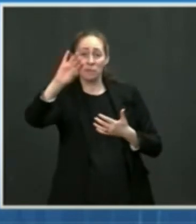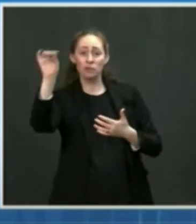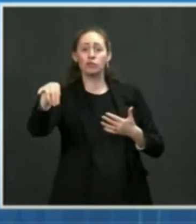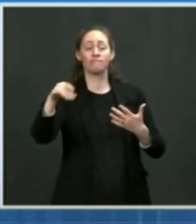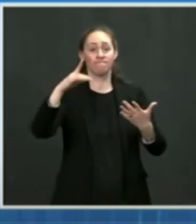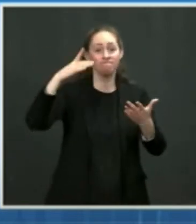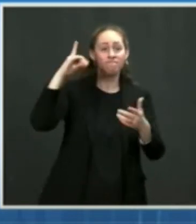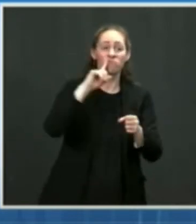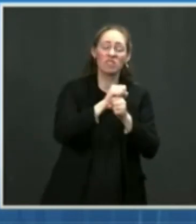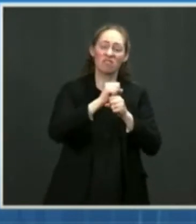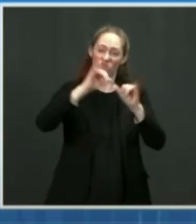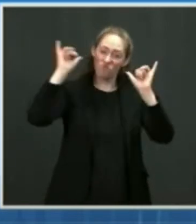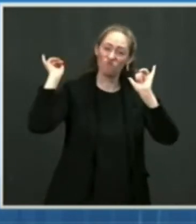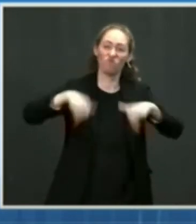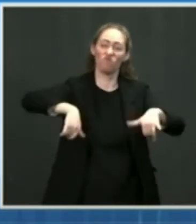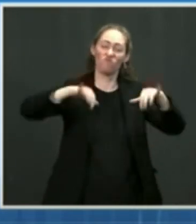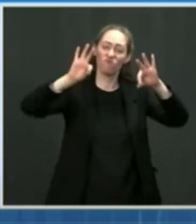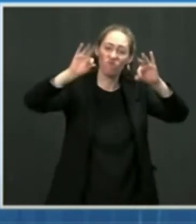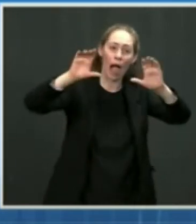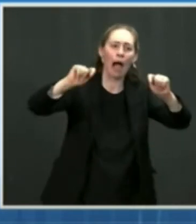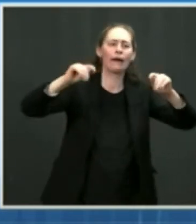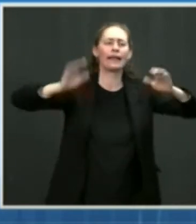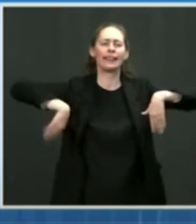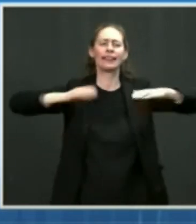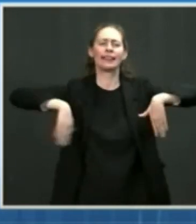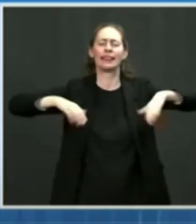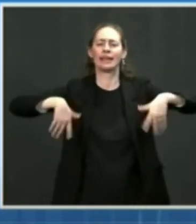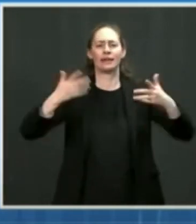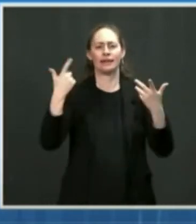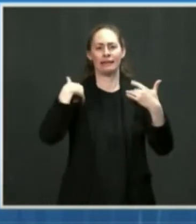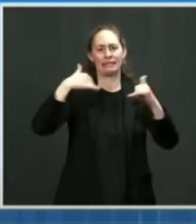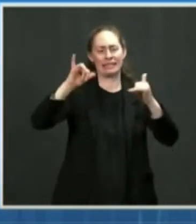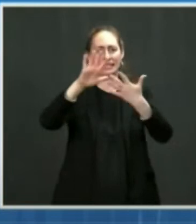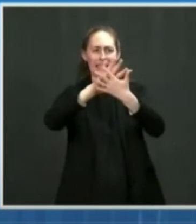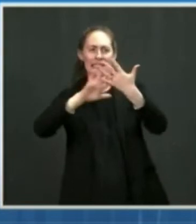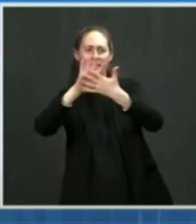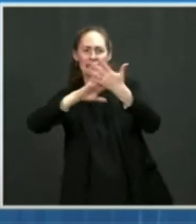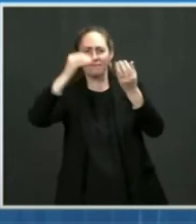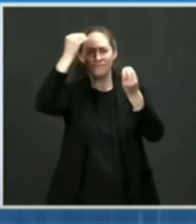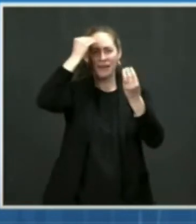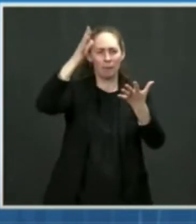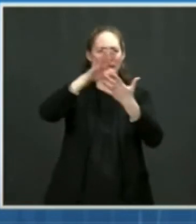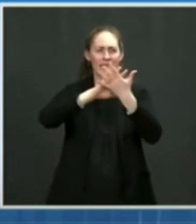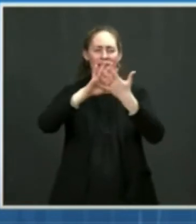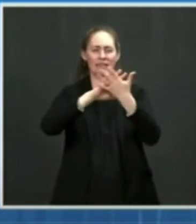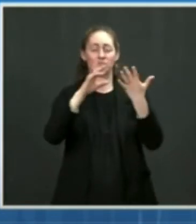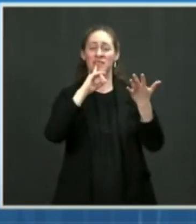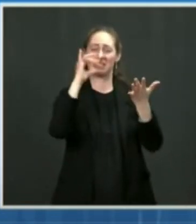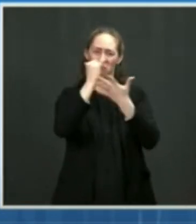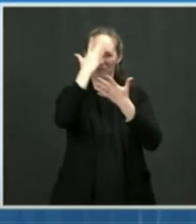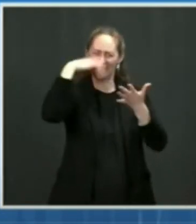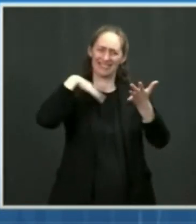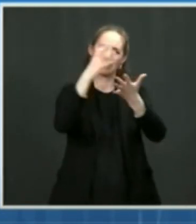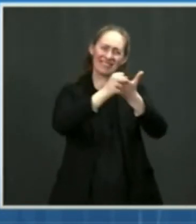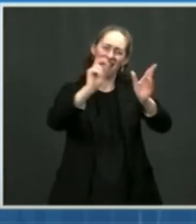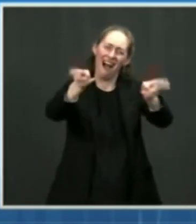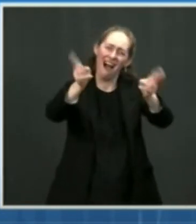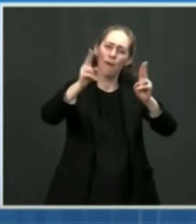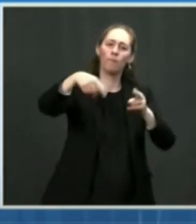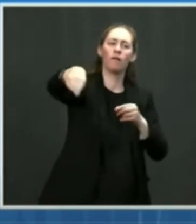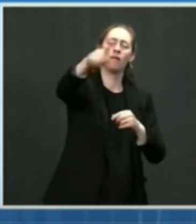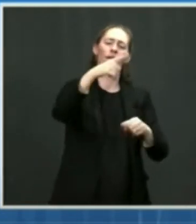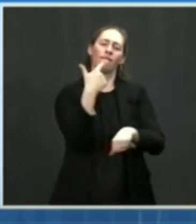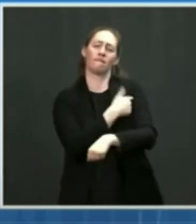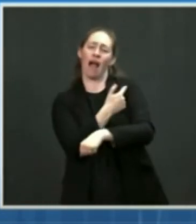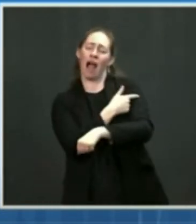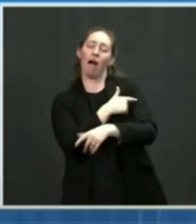than concentrating on an elusive number, let's get as many people vaccinated as quickly as we possibly